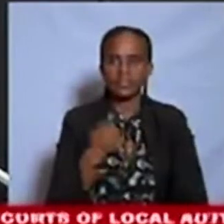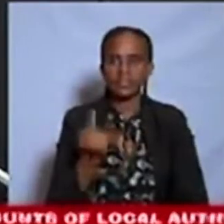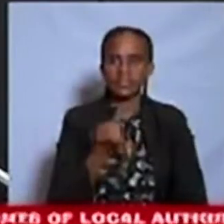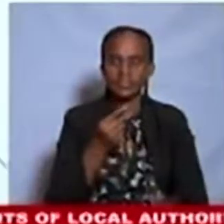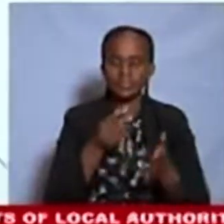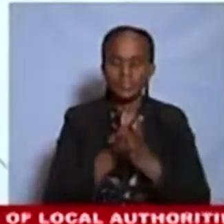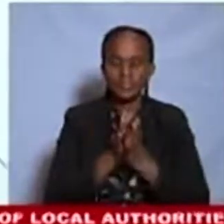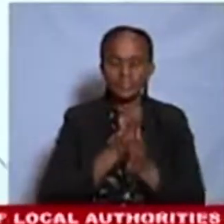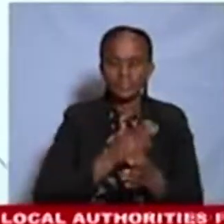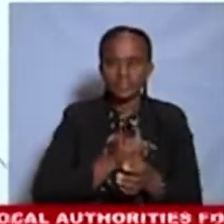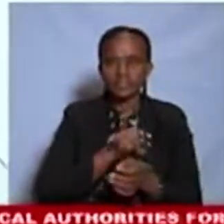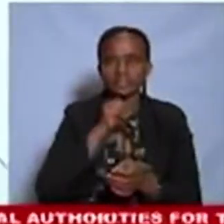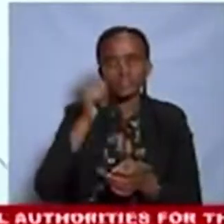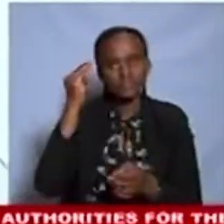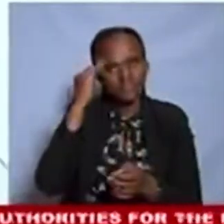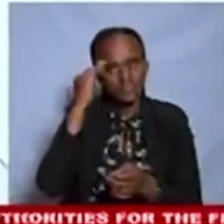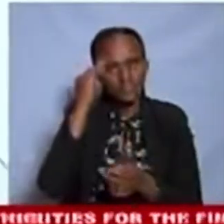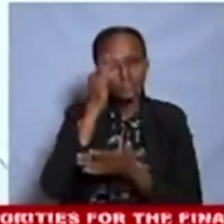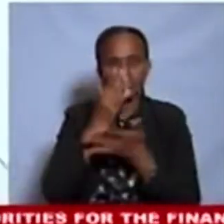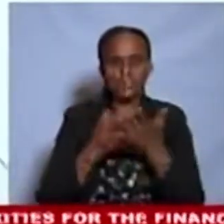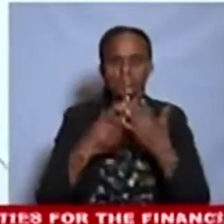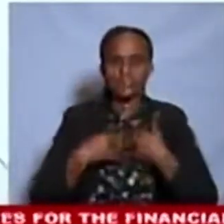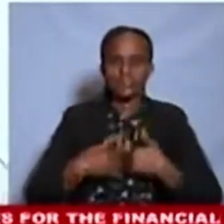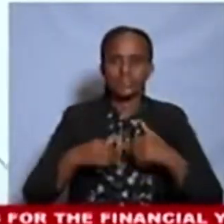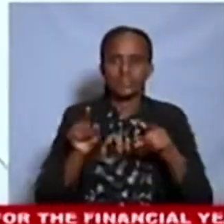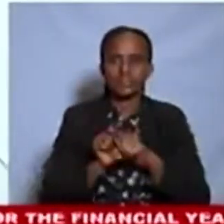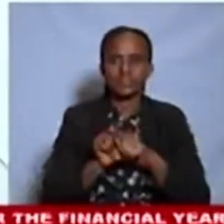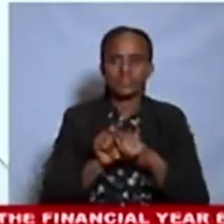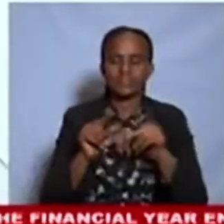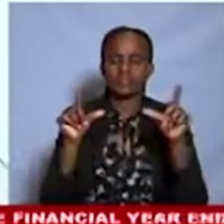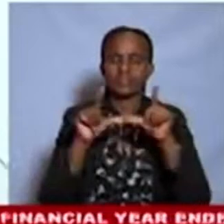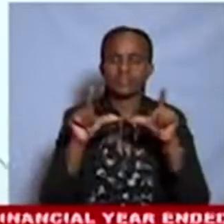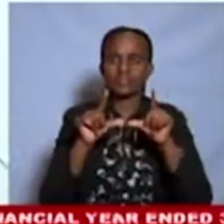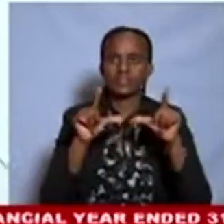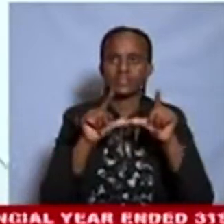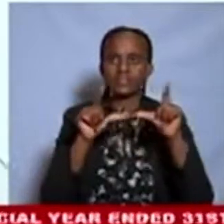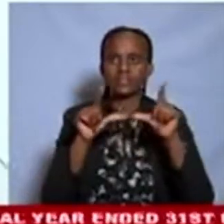don't know, would you allow somebody to start business without a license?